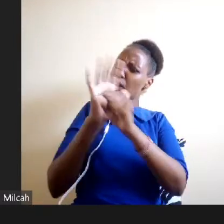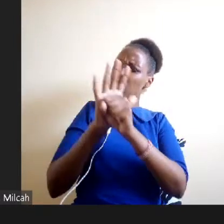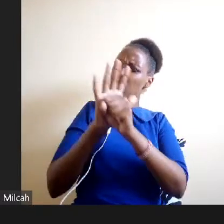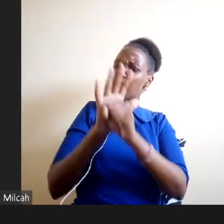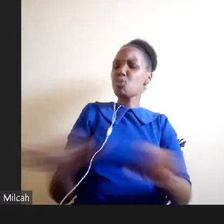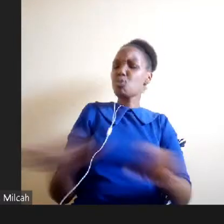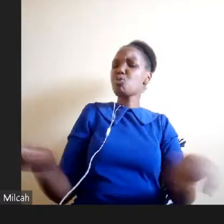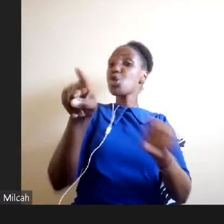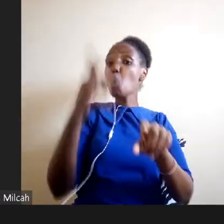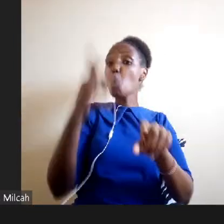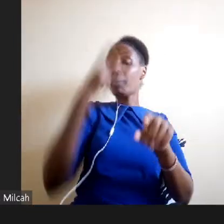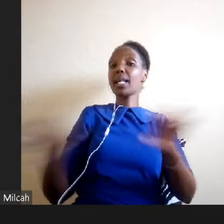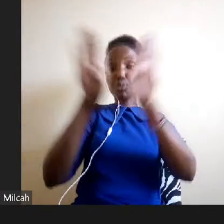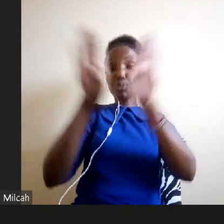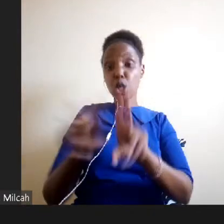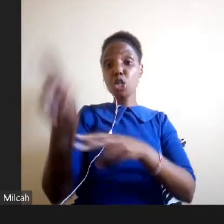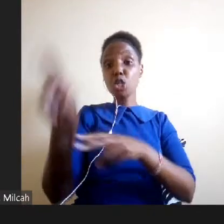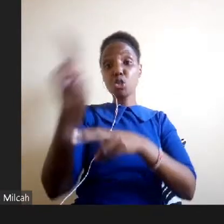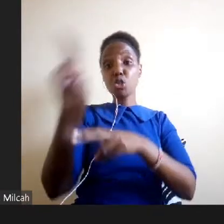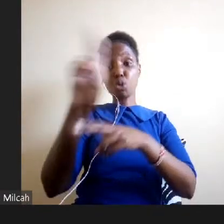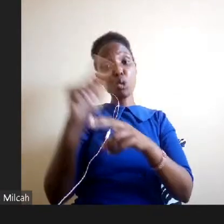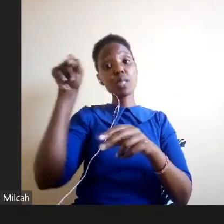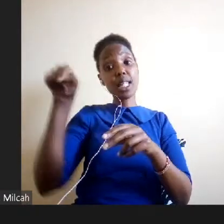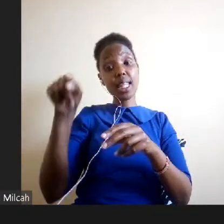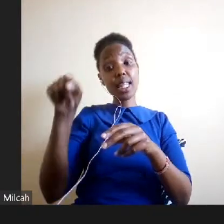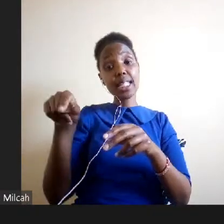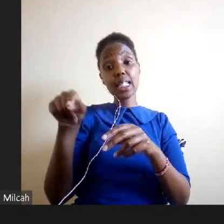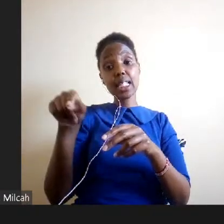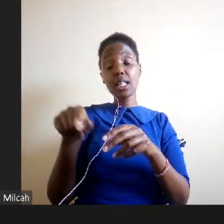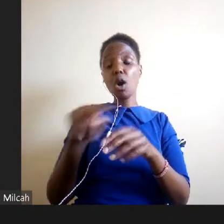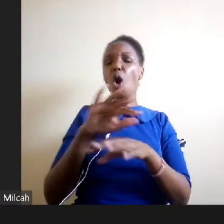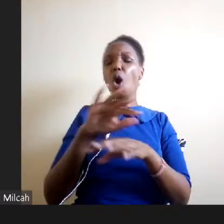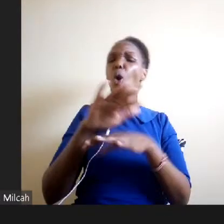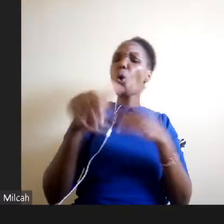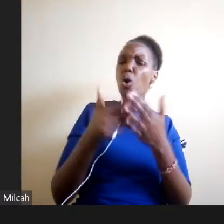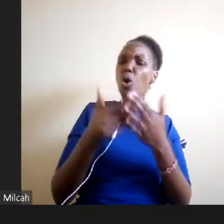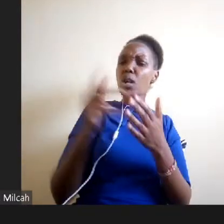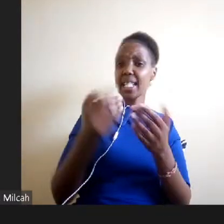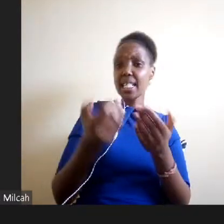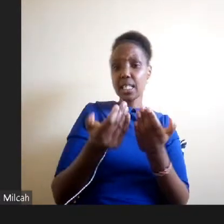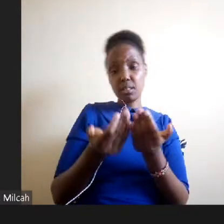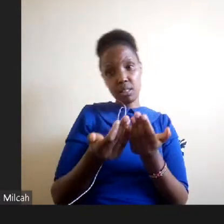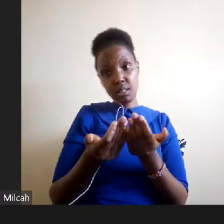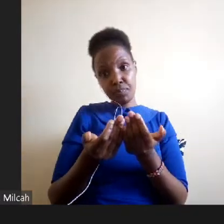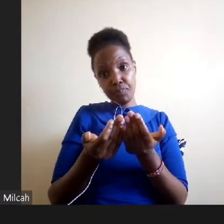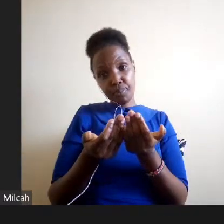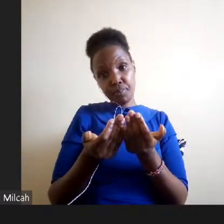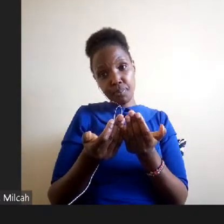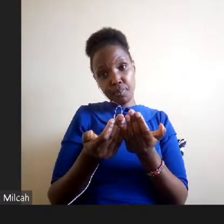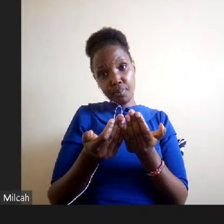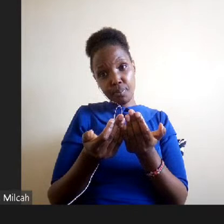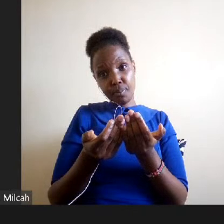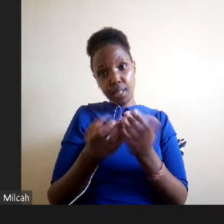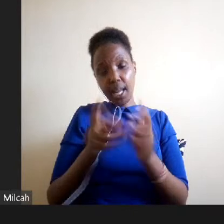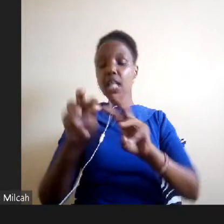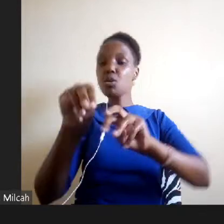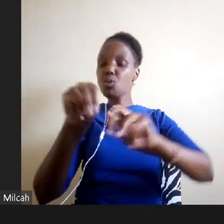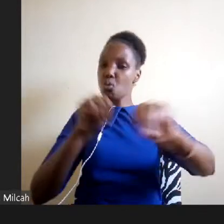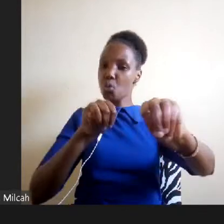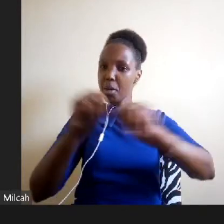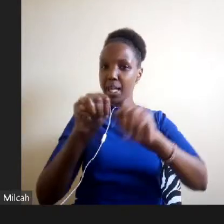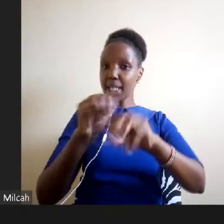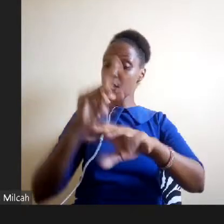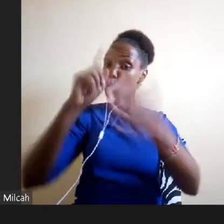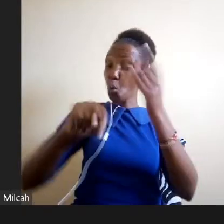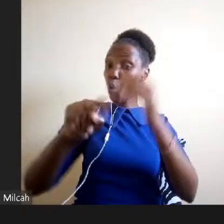start utilizing these tools that are available to us as parents, so that we're able to even just manage what kind of content is